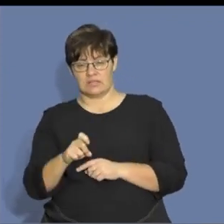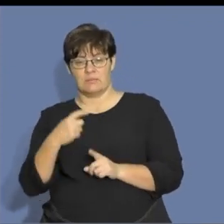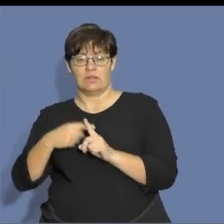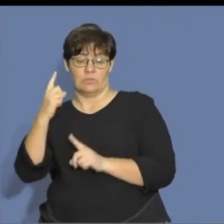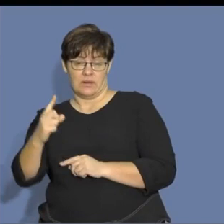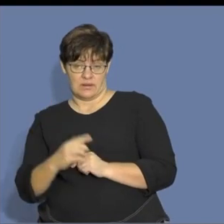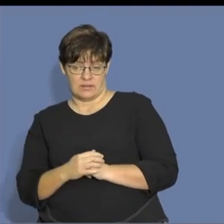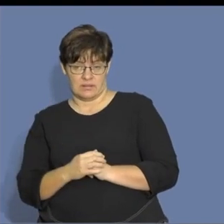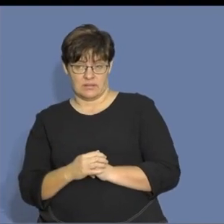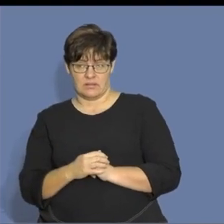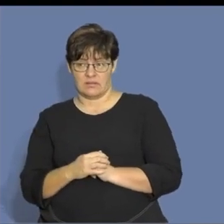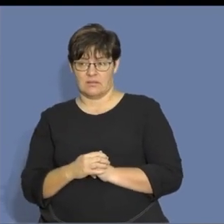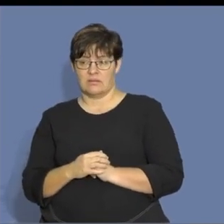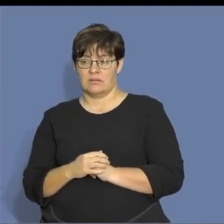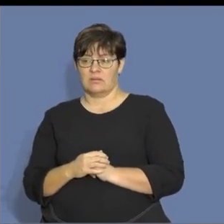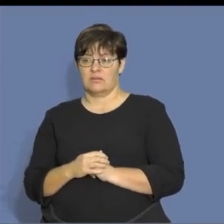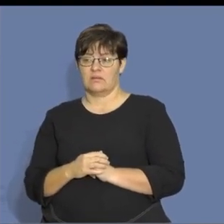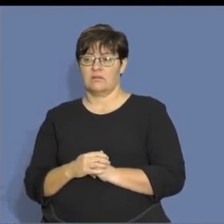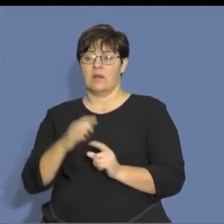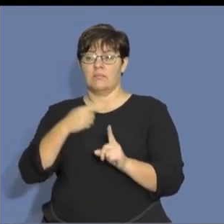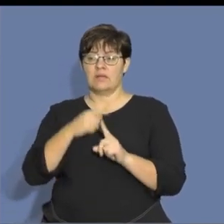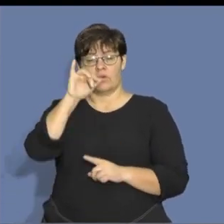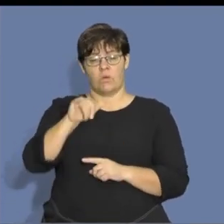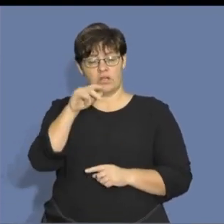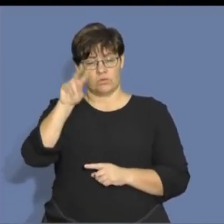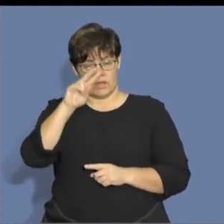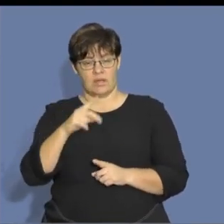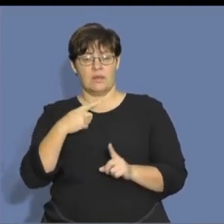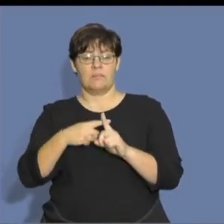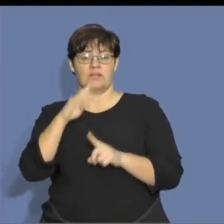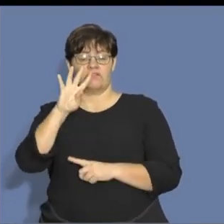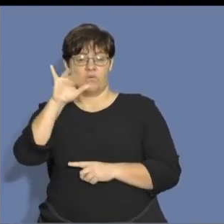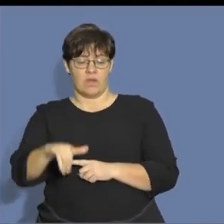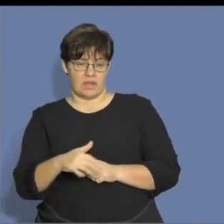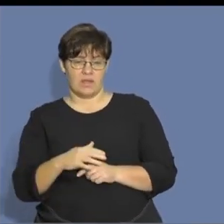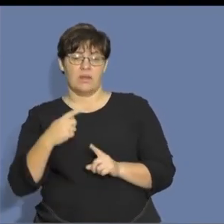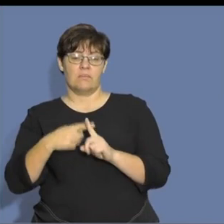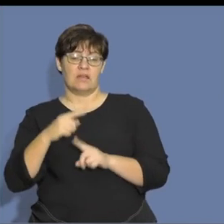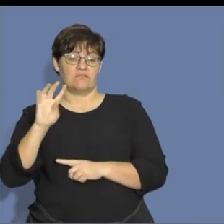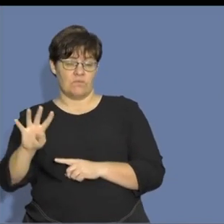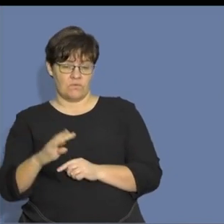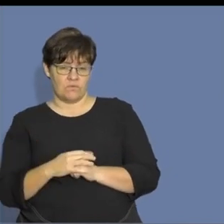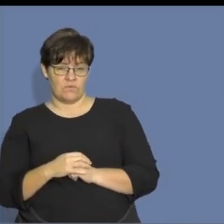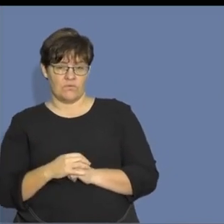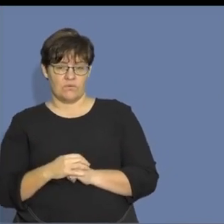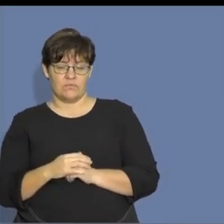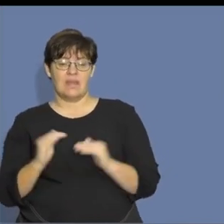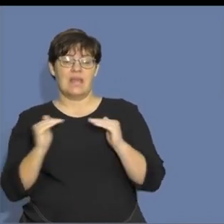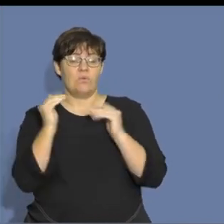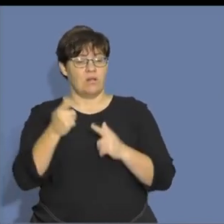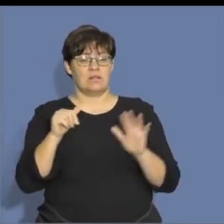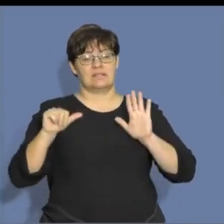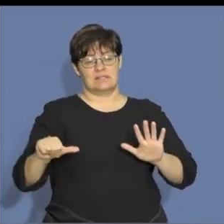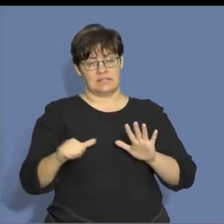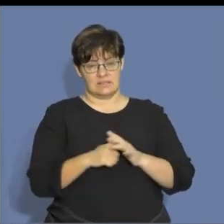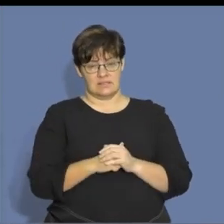1 plus y squared plus 4y plus 4 is equal to 6.